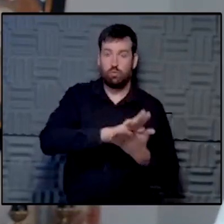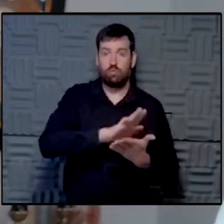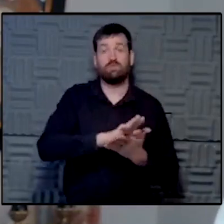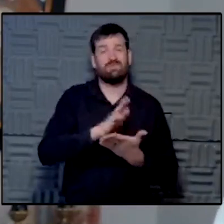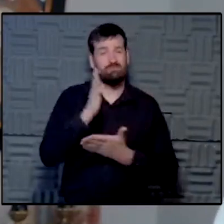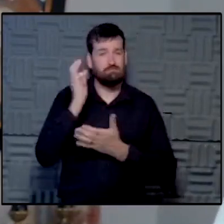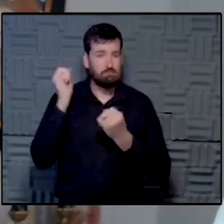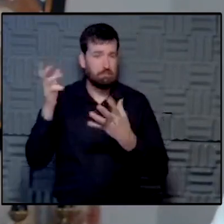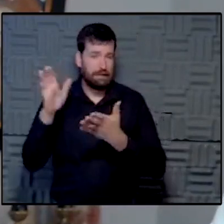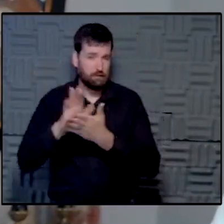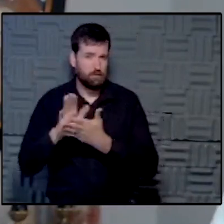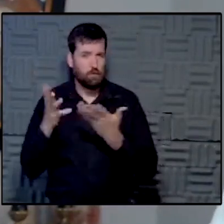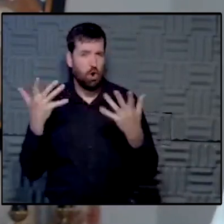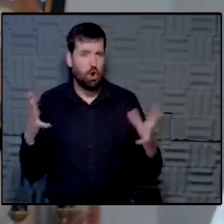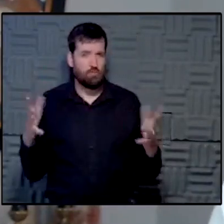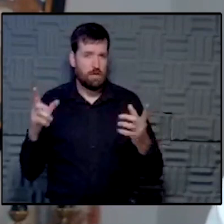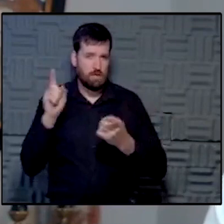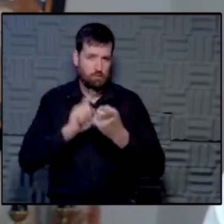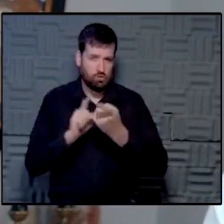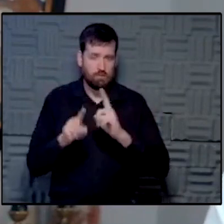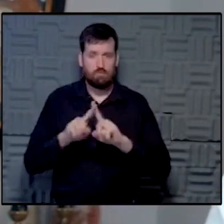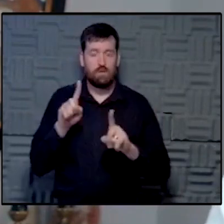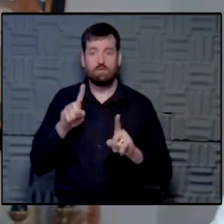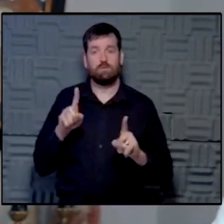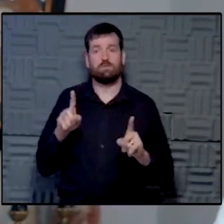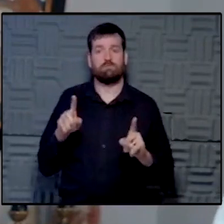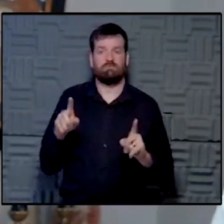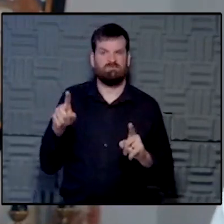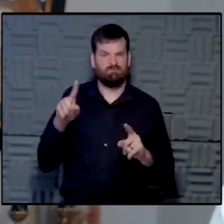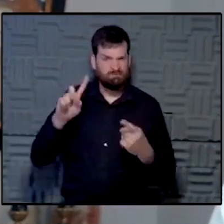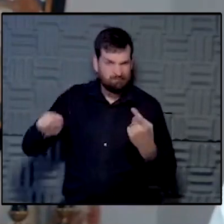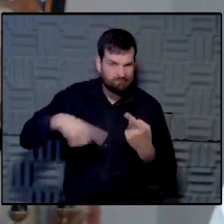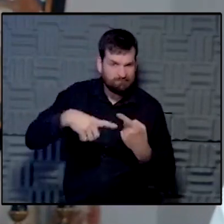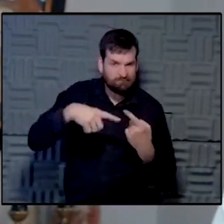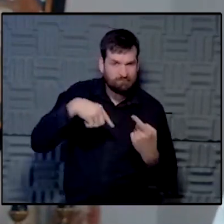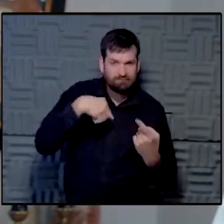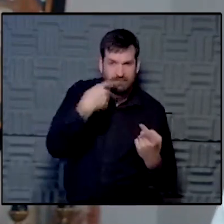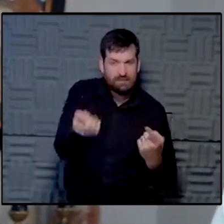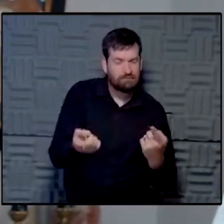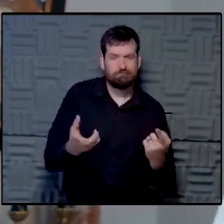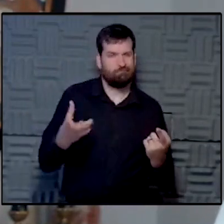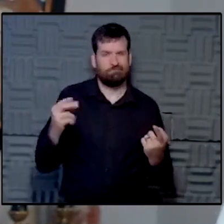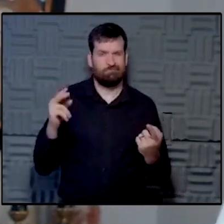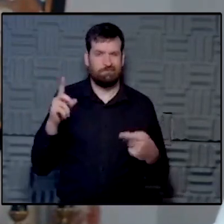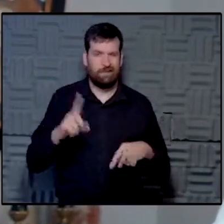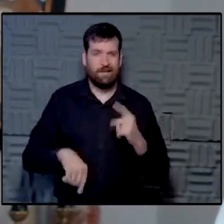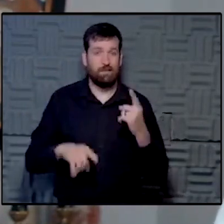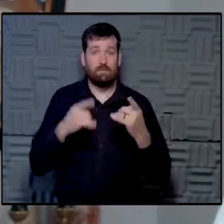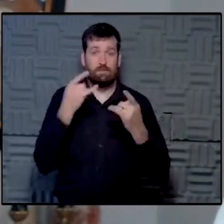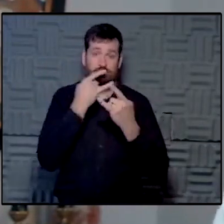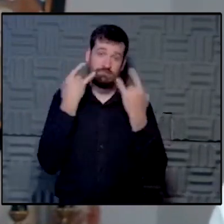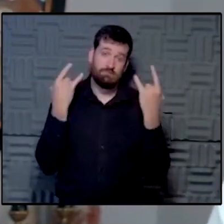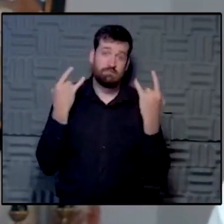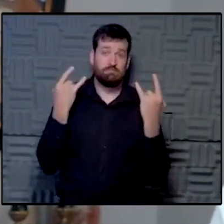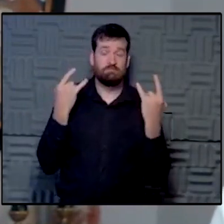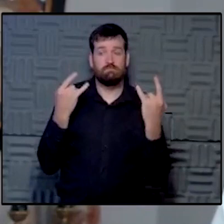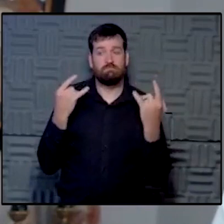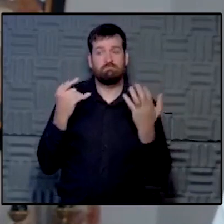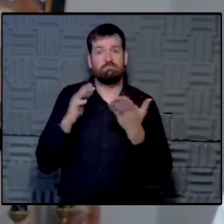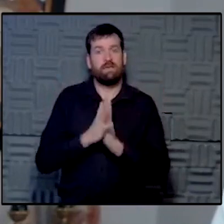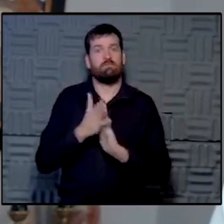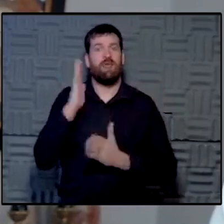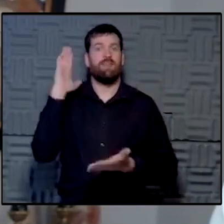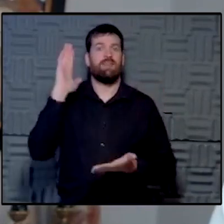in-person classes, of course. Ultimately, and I can't tell you when that will be, but distancing and mask wearing will become a little